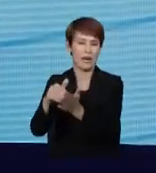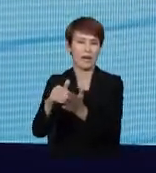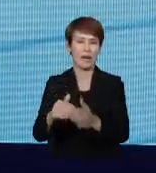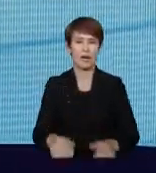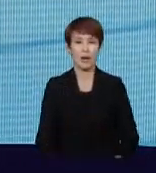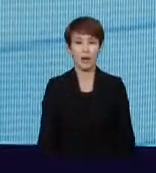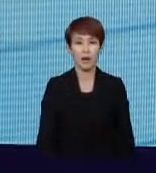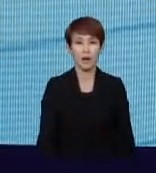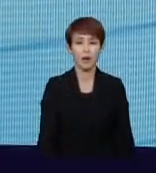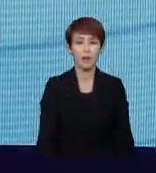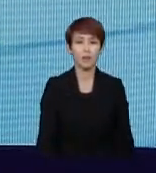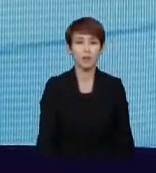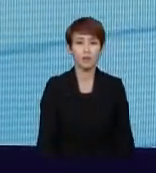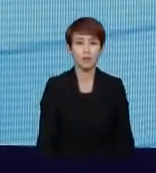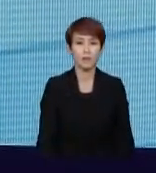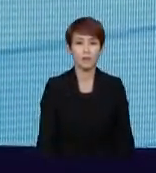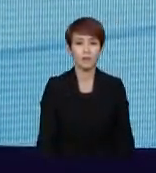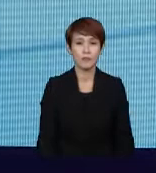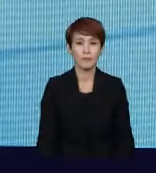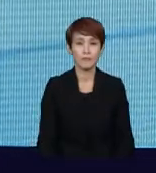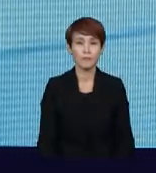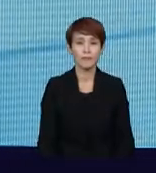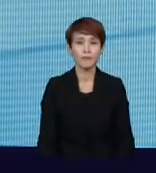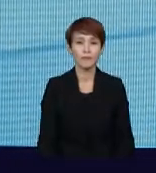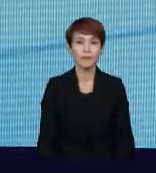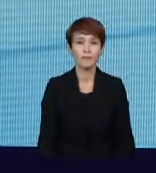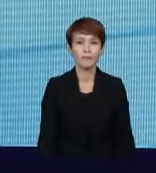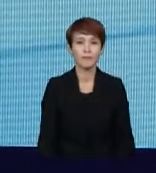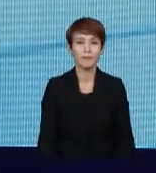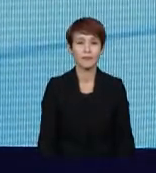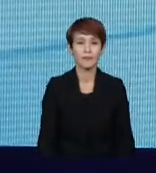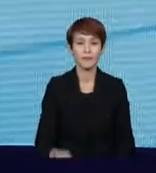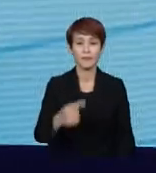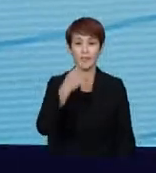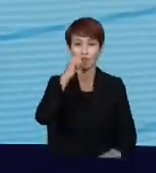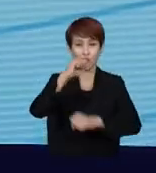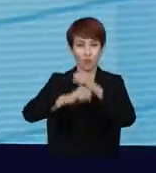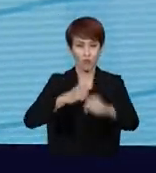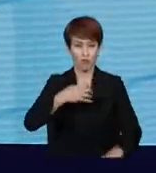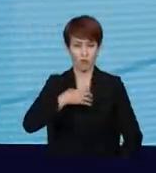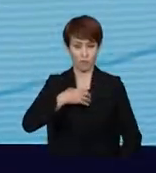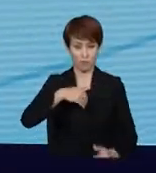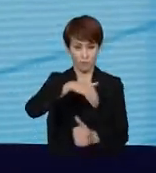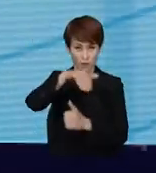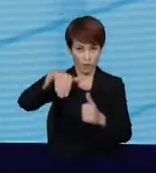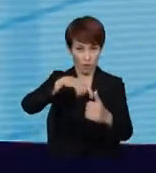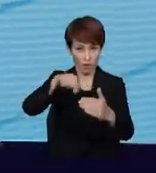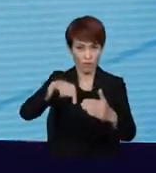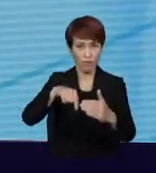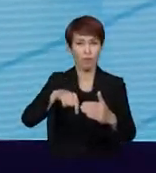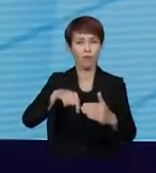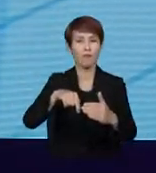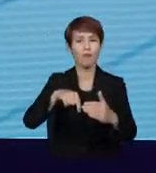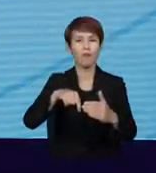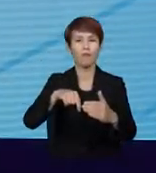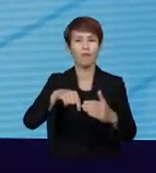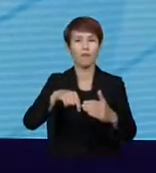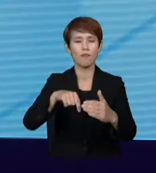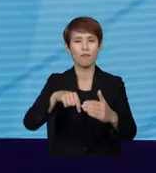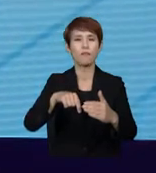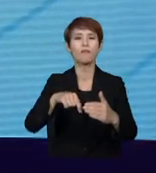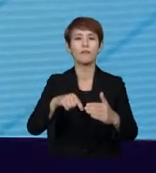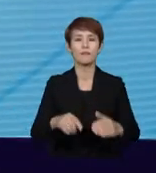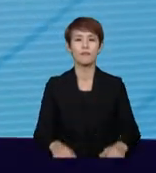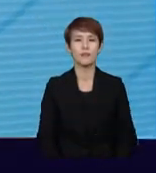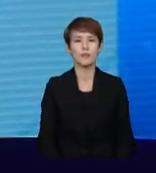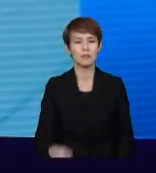though, as also everybody knows, there are plenty of observers who hold exactly the opposite view and who claim that the problem isn't with the